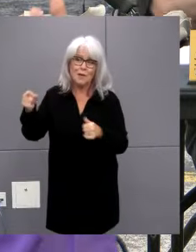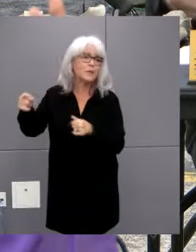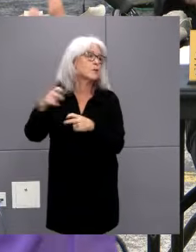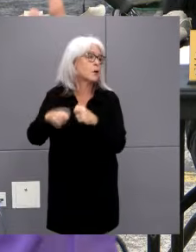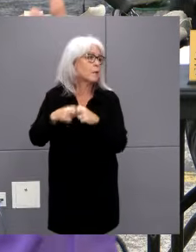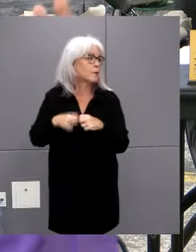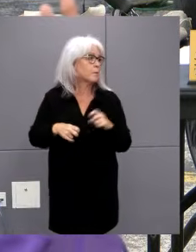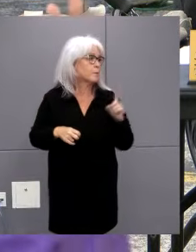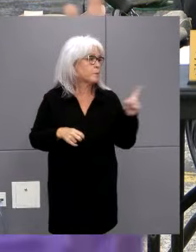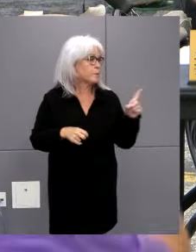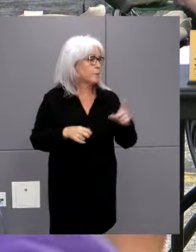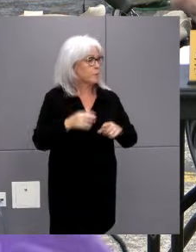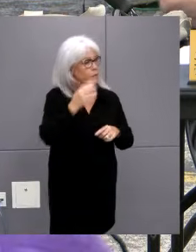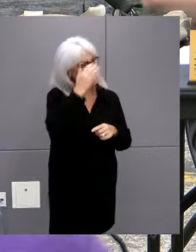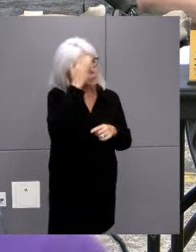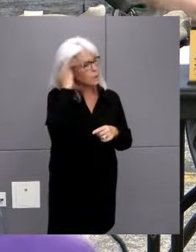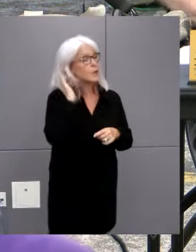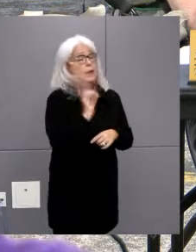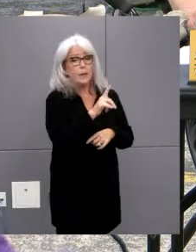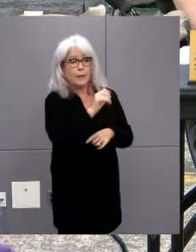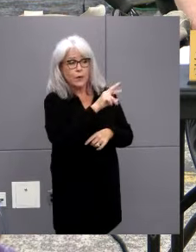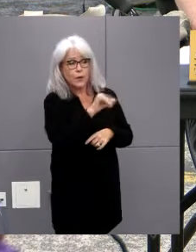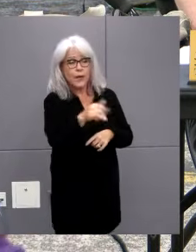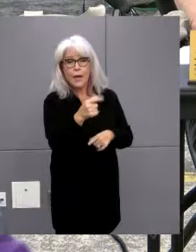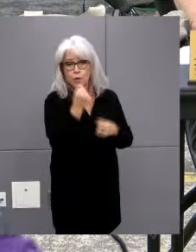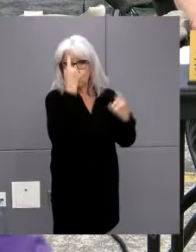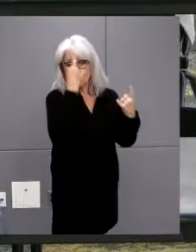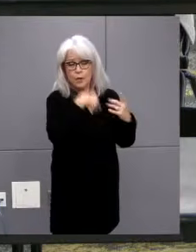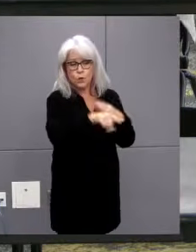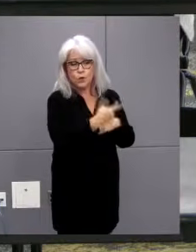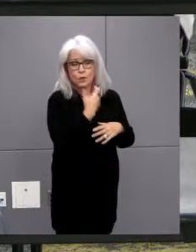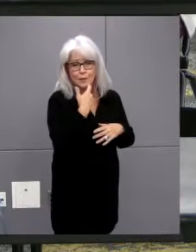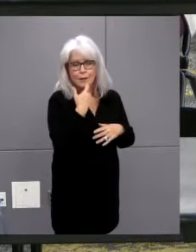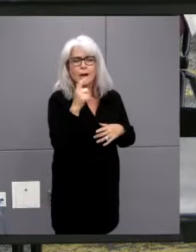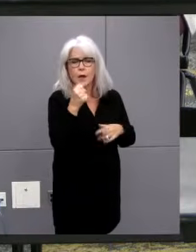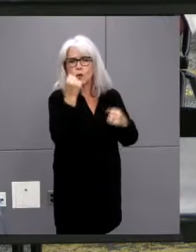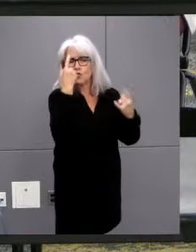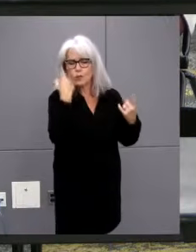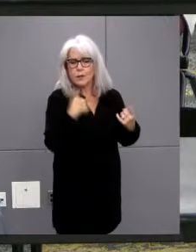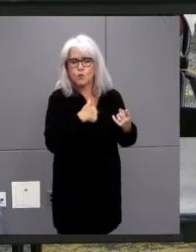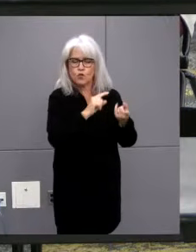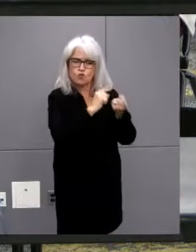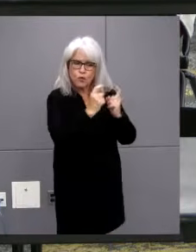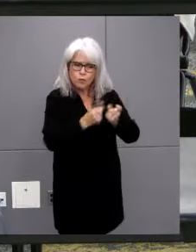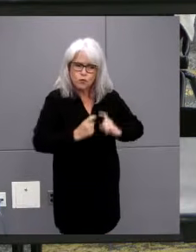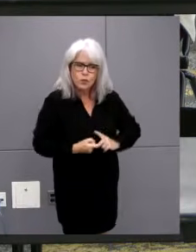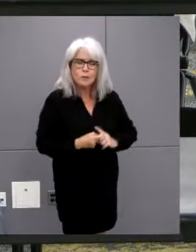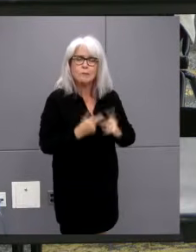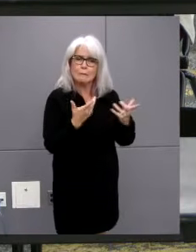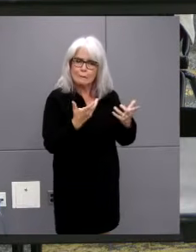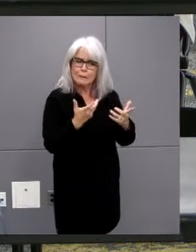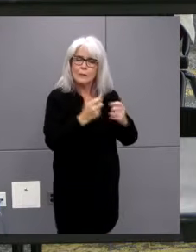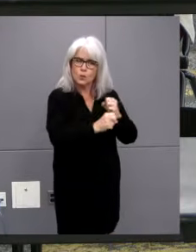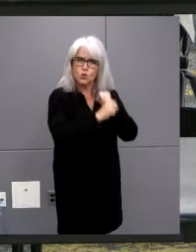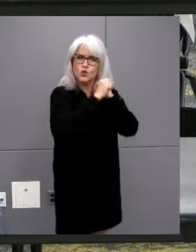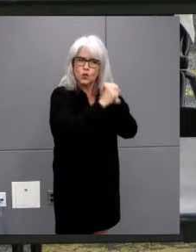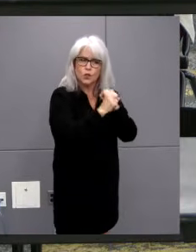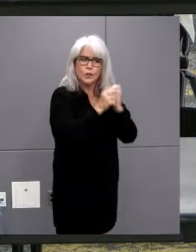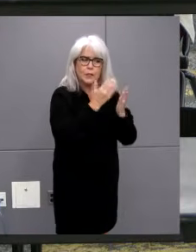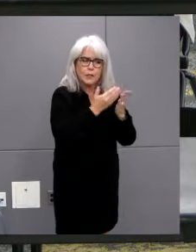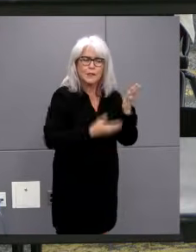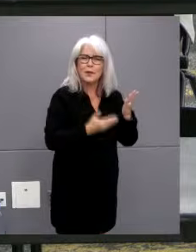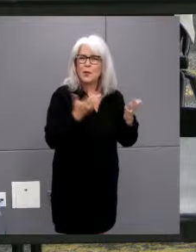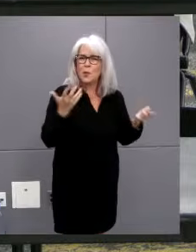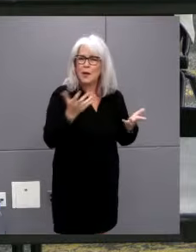Chair. Larry, I understand what you're saying, and I understand that we're changing measures and things like that when it comes to security, but what does that have to do with the